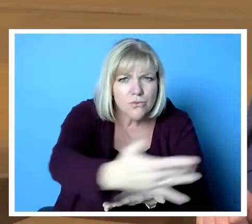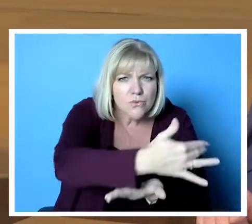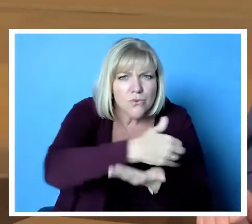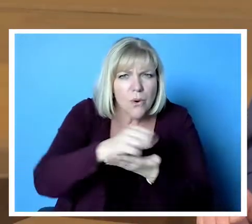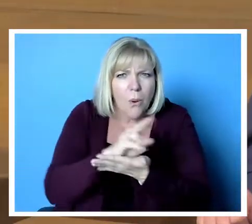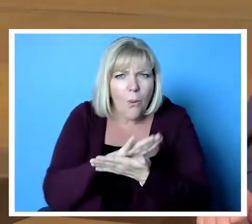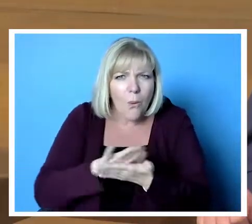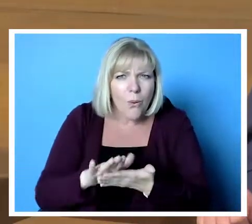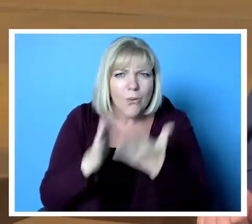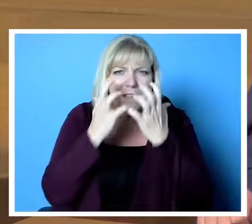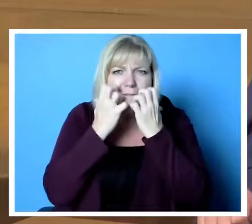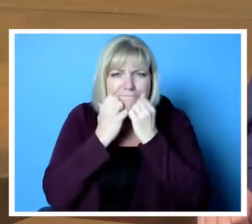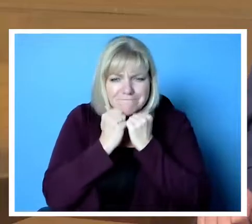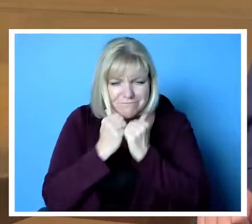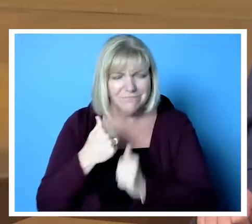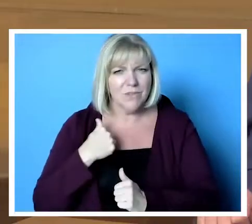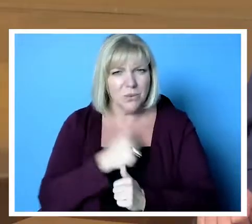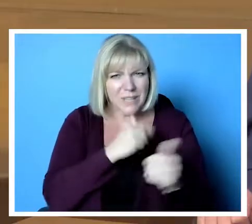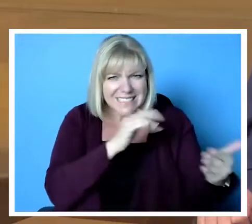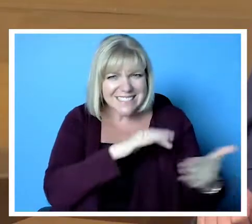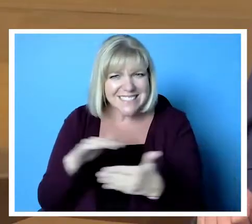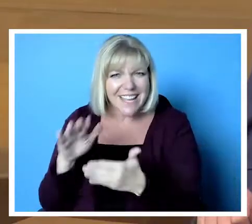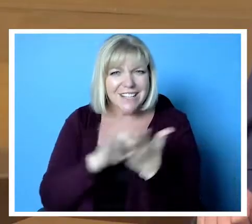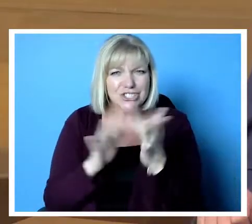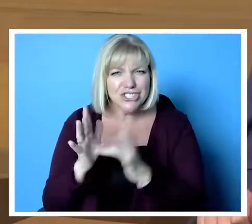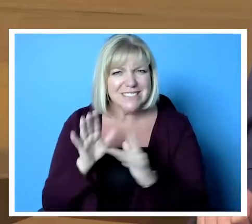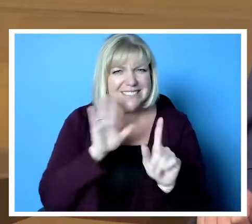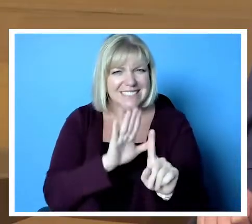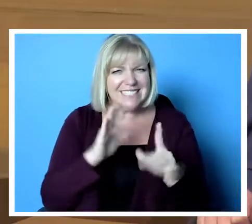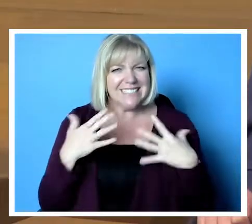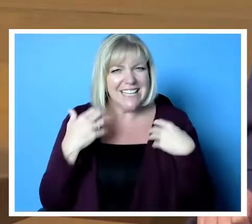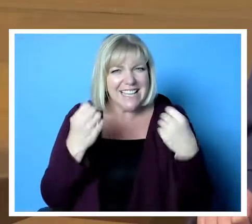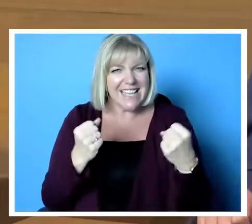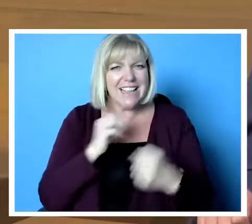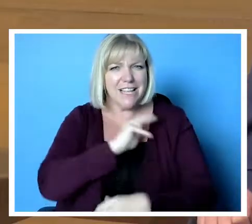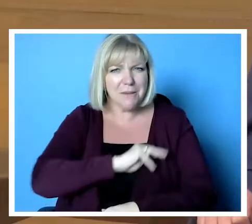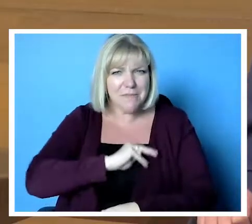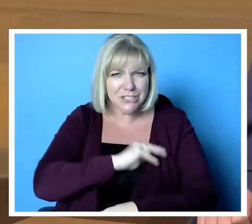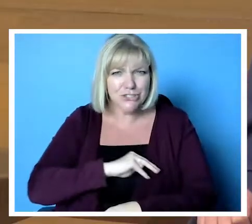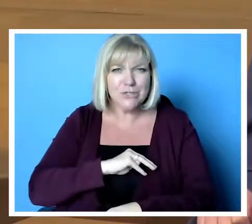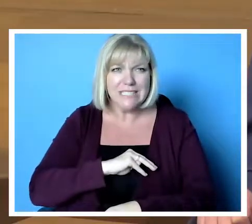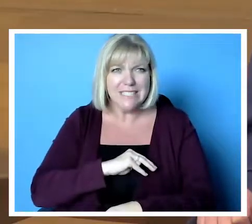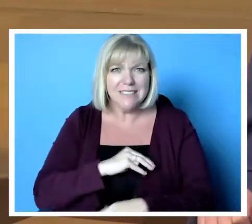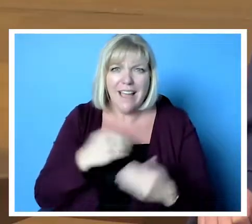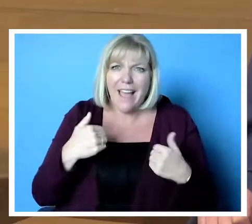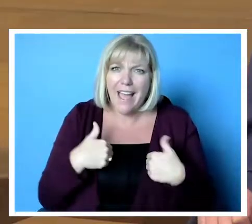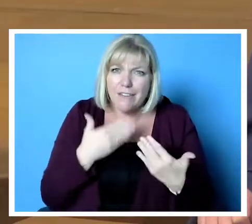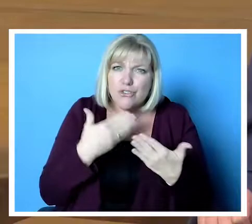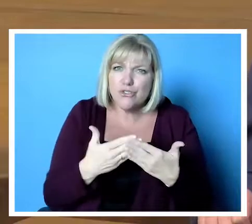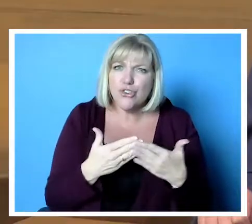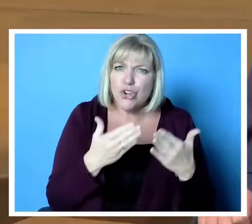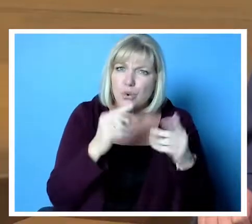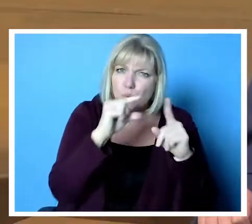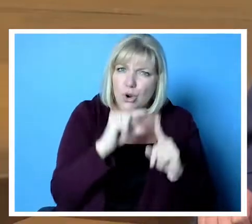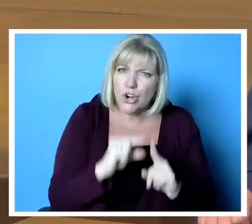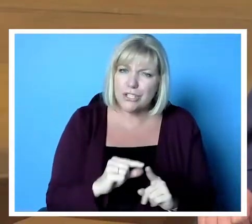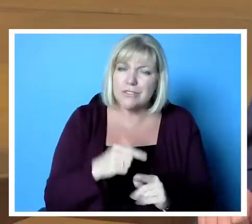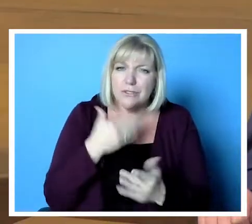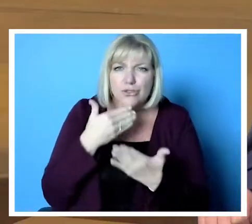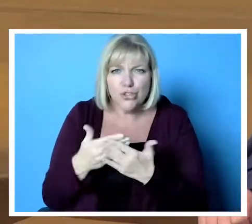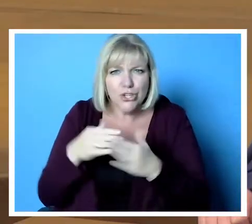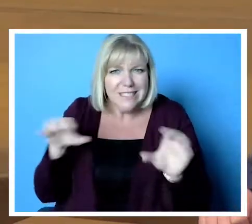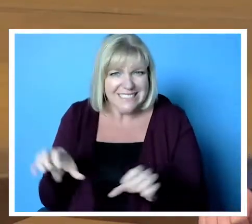Jesus' healing ministry are filled with both words and deeds, that when Jesus rides